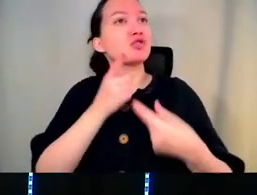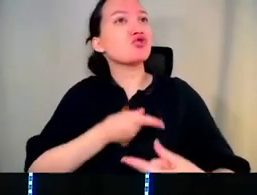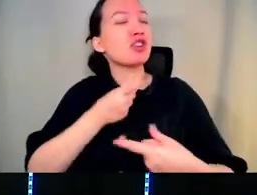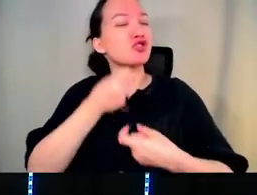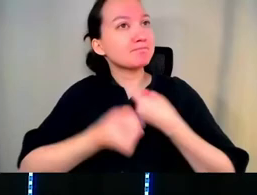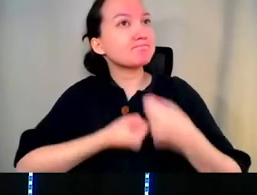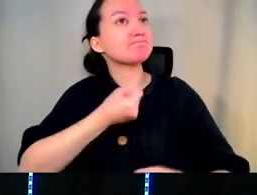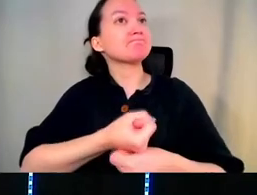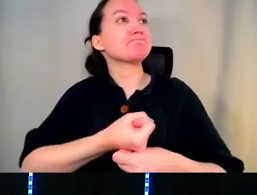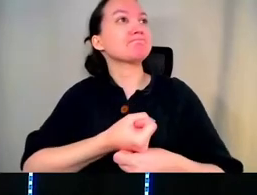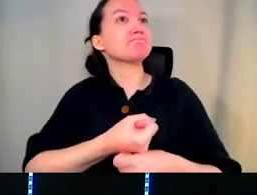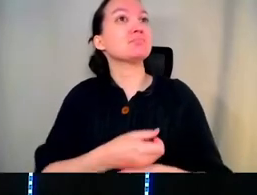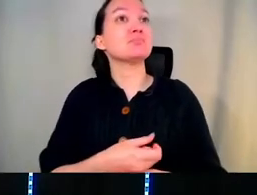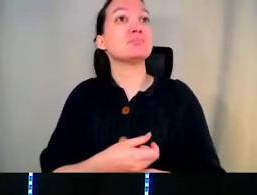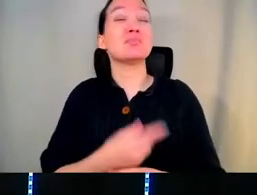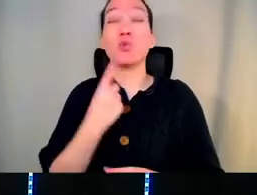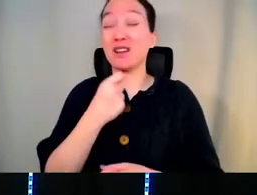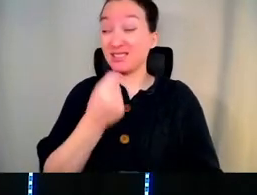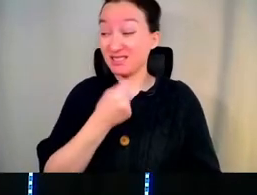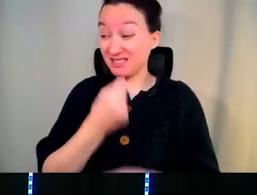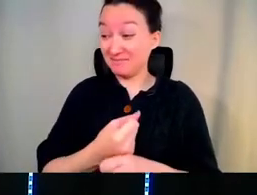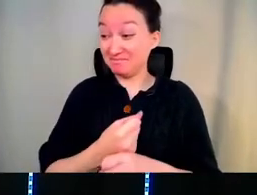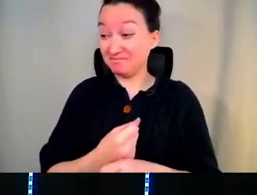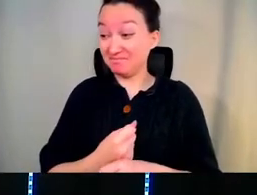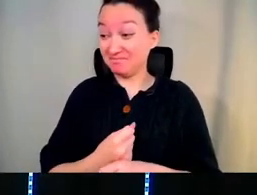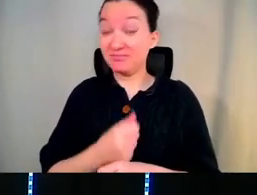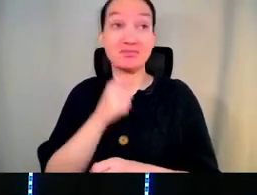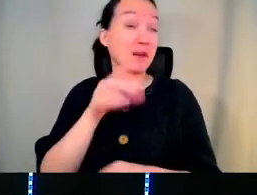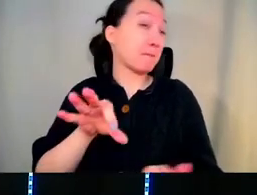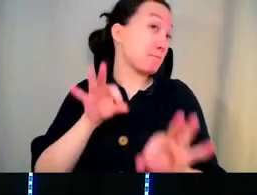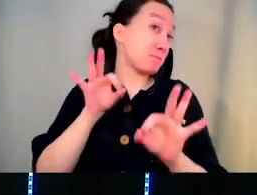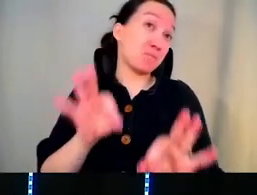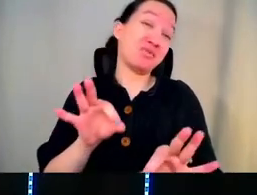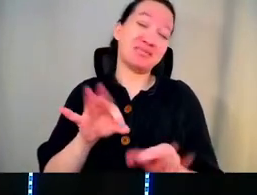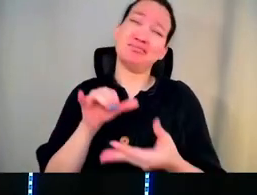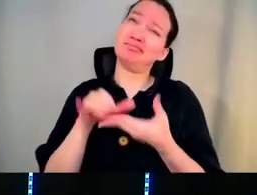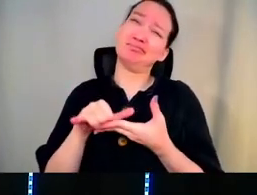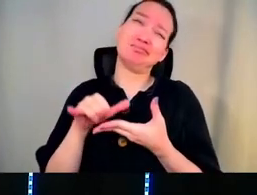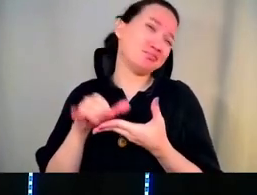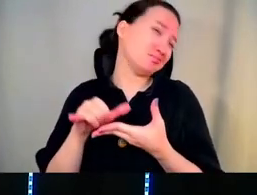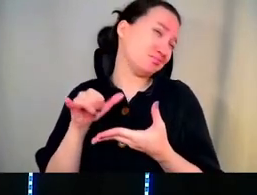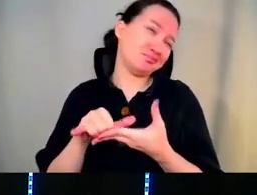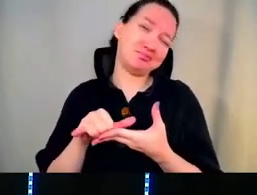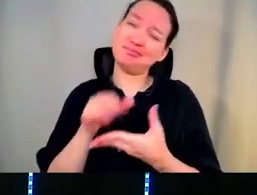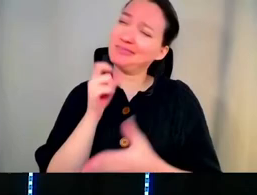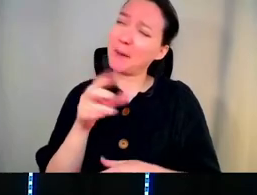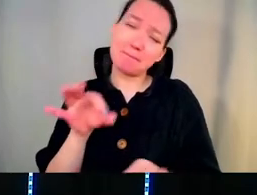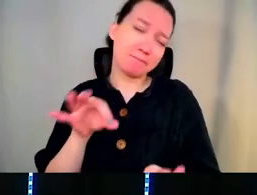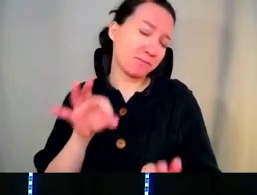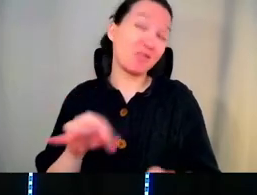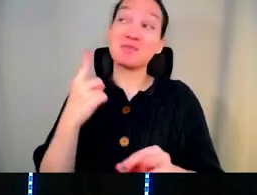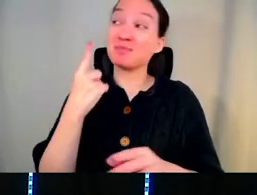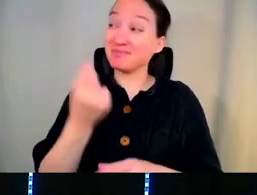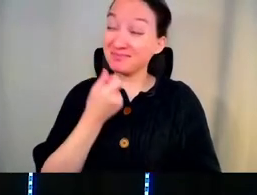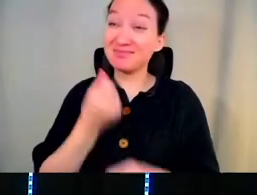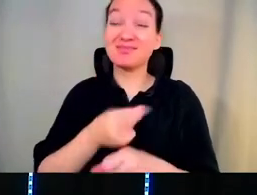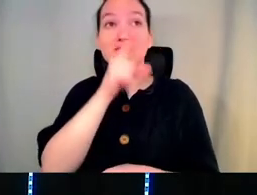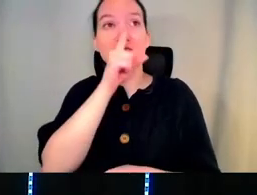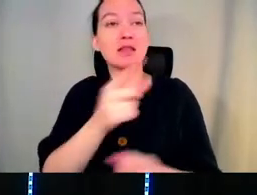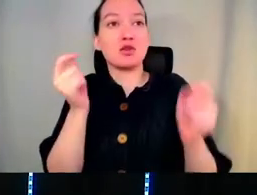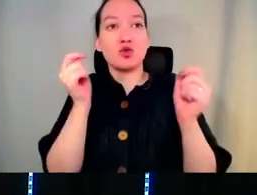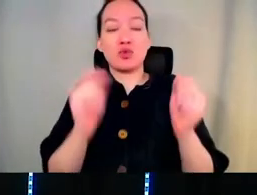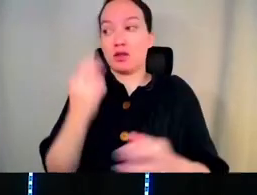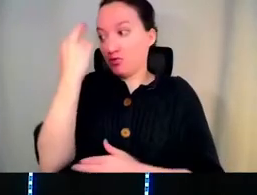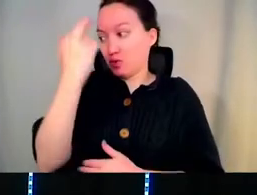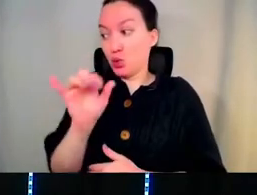year. And it's been a year that we did not do perfectly by any means. Did not do it perfectly. But it's been a year where we really quickly